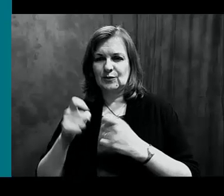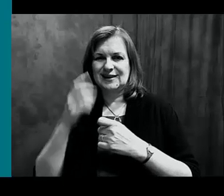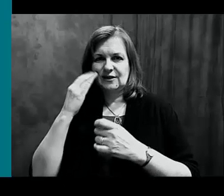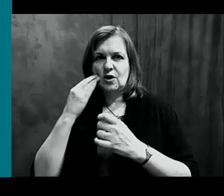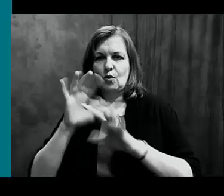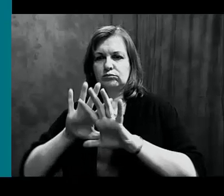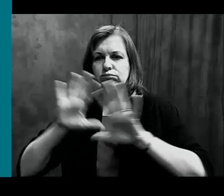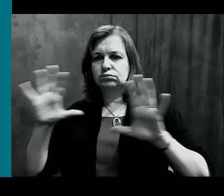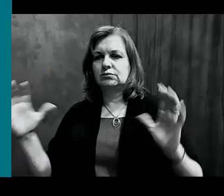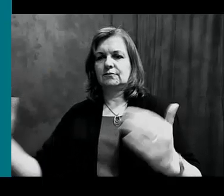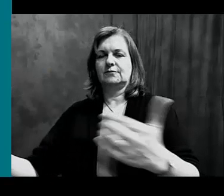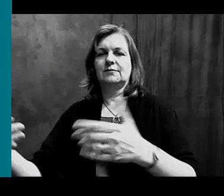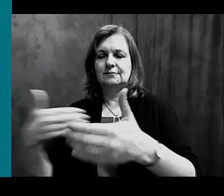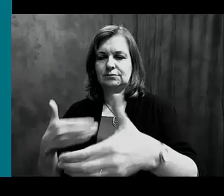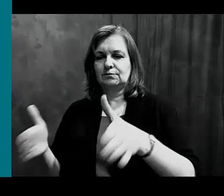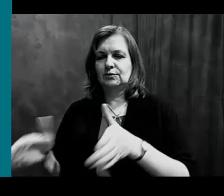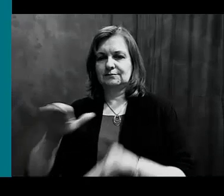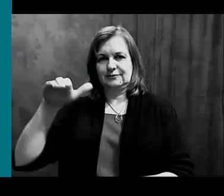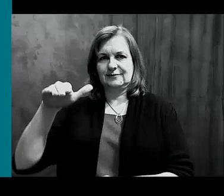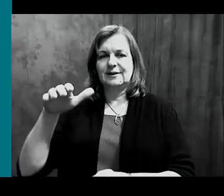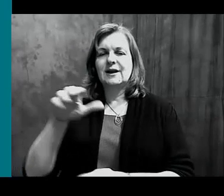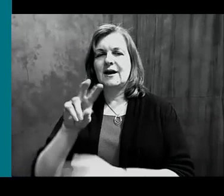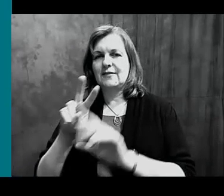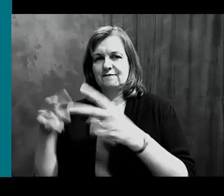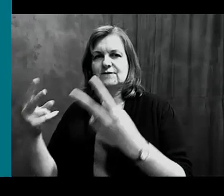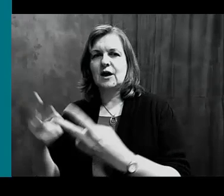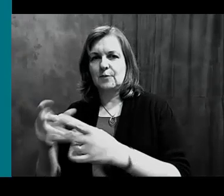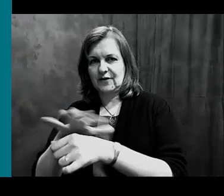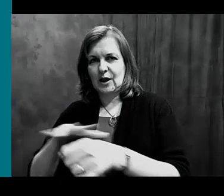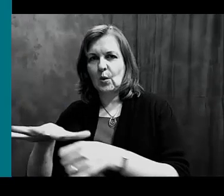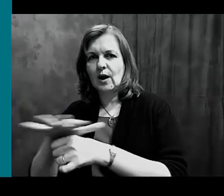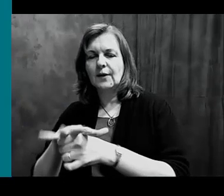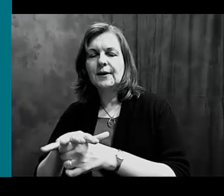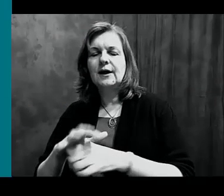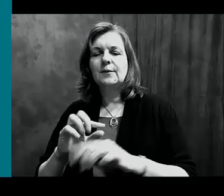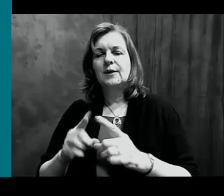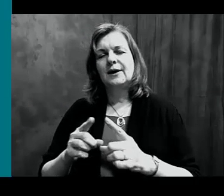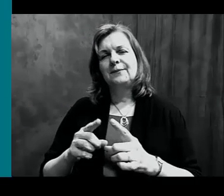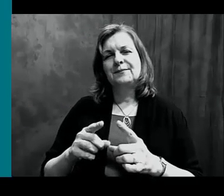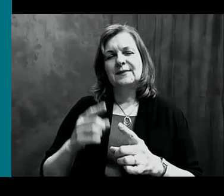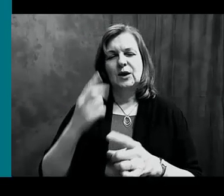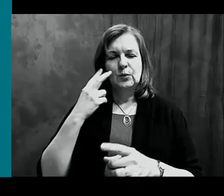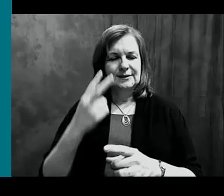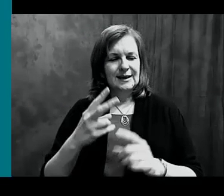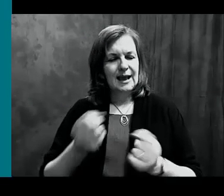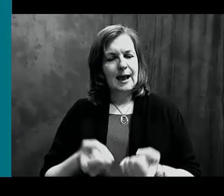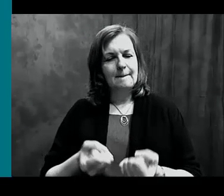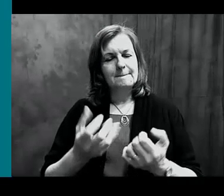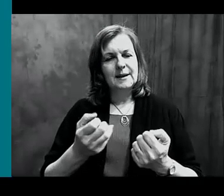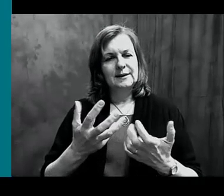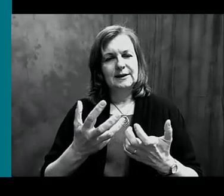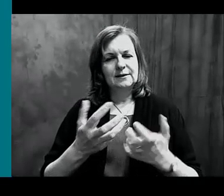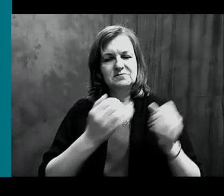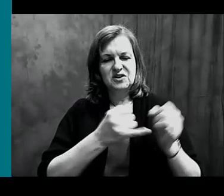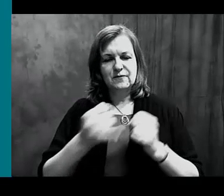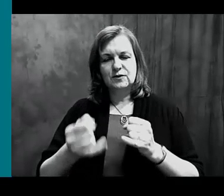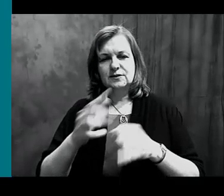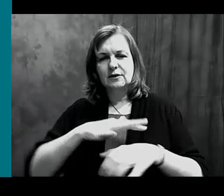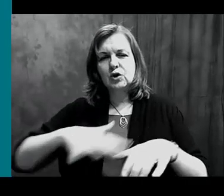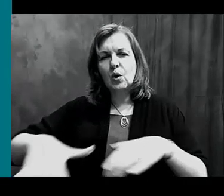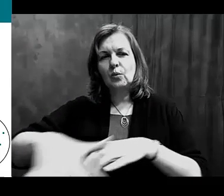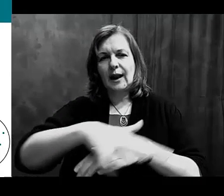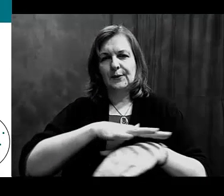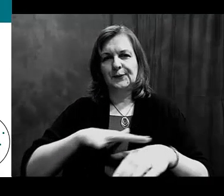animals, right? So we want to know about kind of local densities. How are these organisms